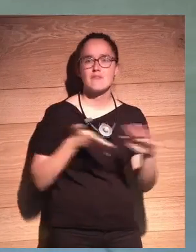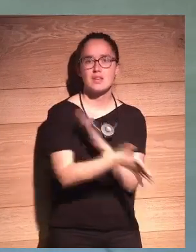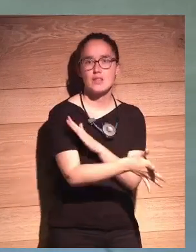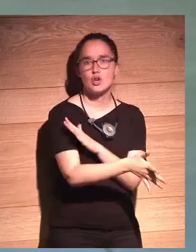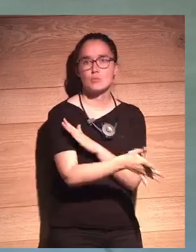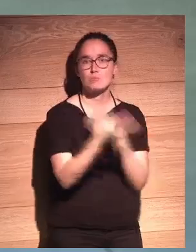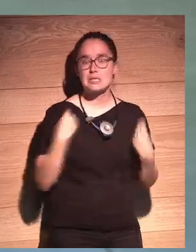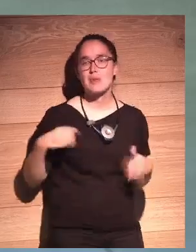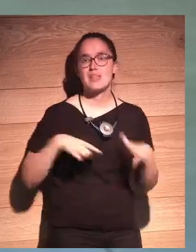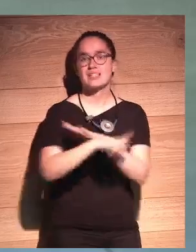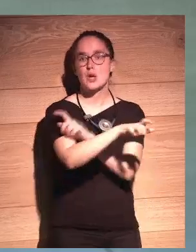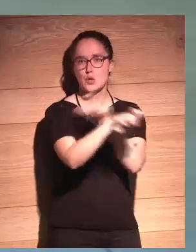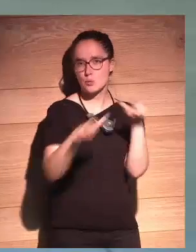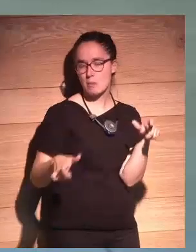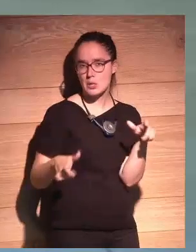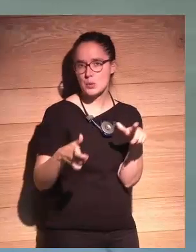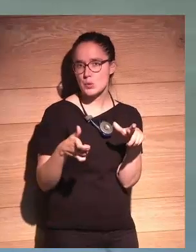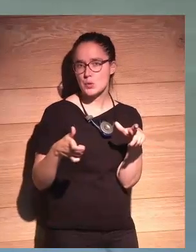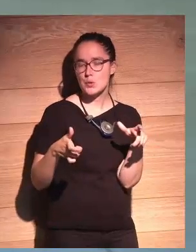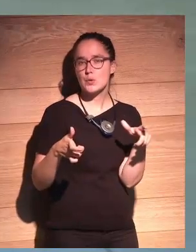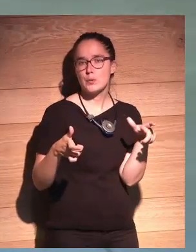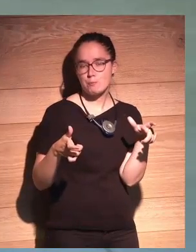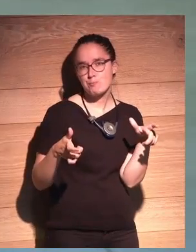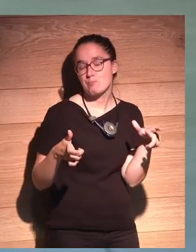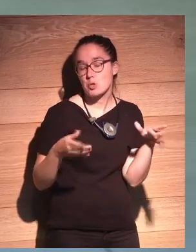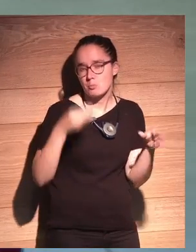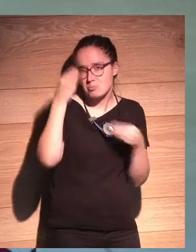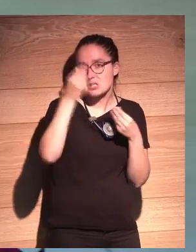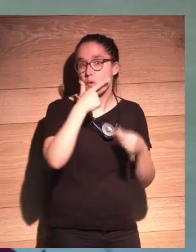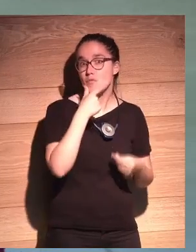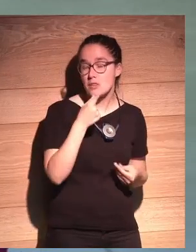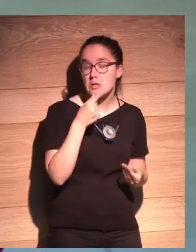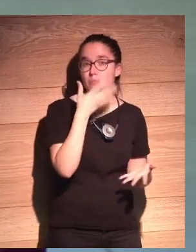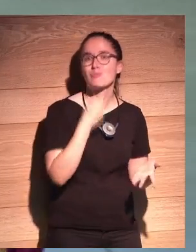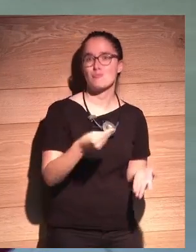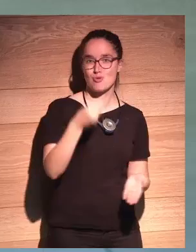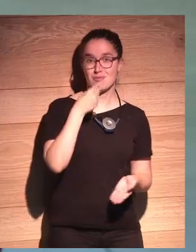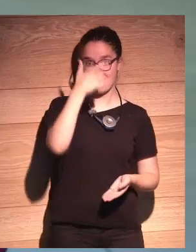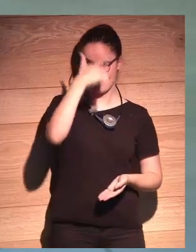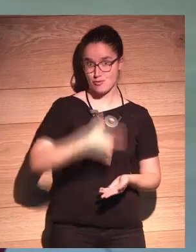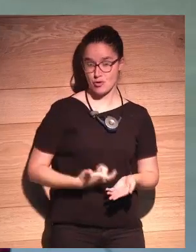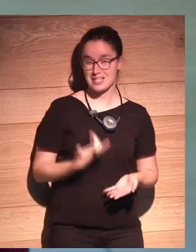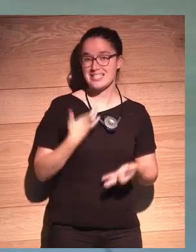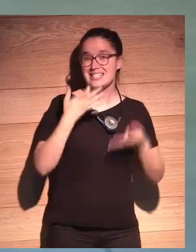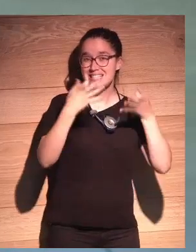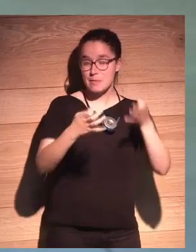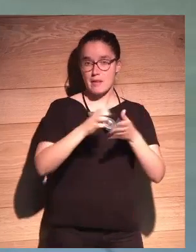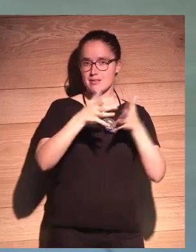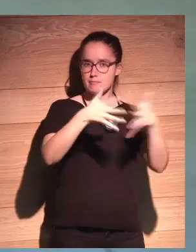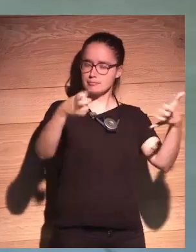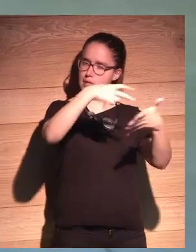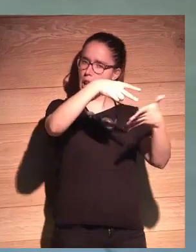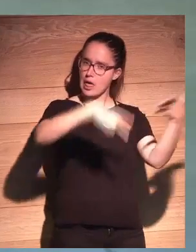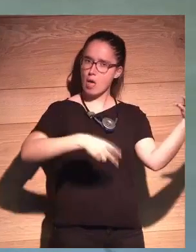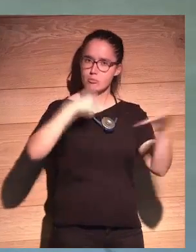needs. So in human development, this definition, I think this definition is beautiful, it is